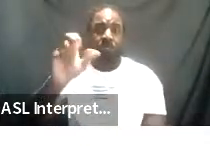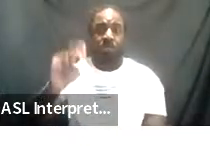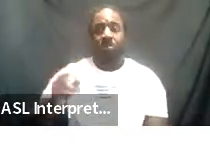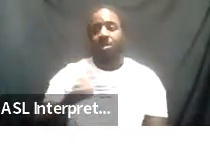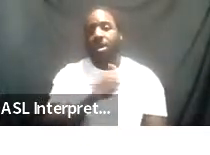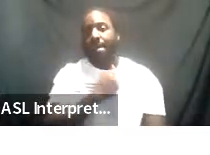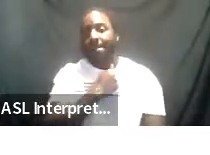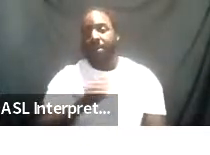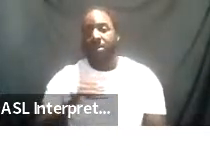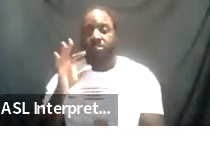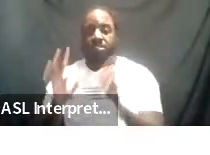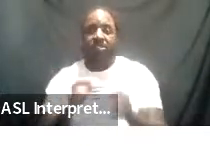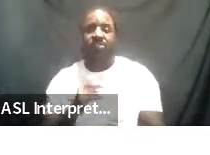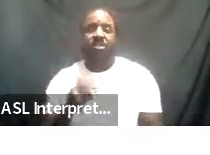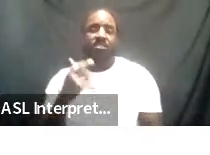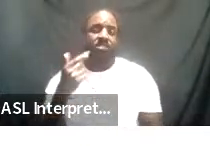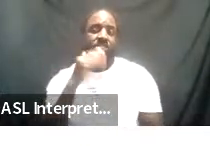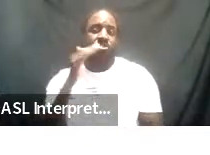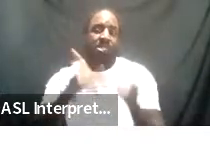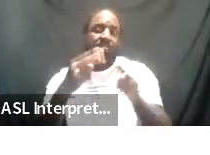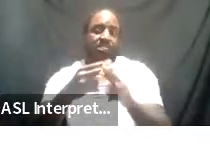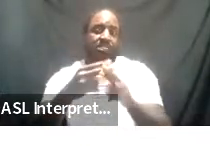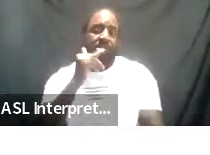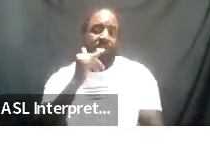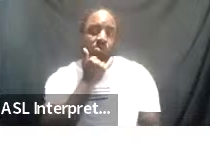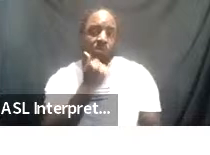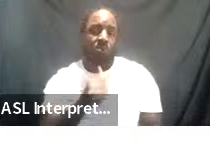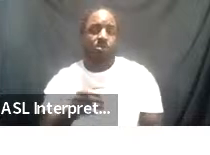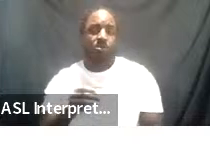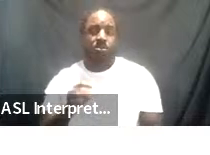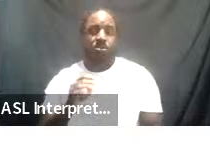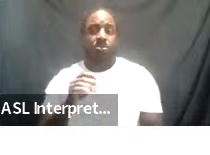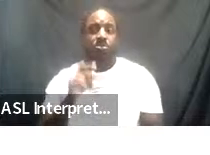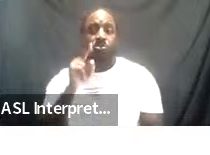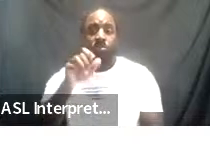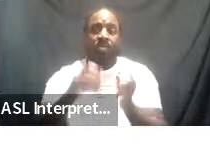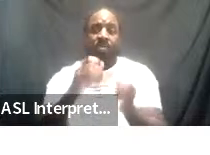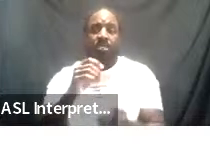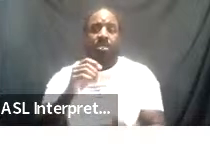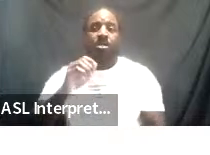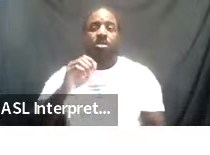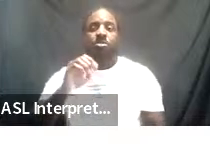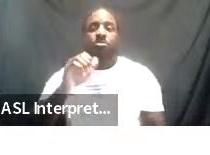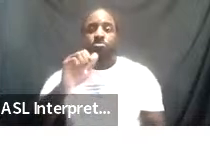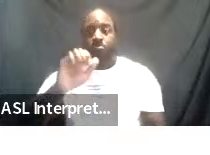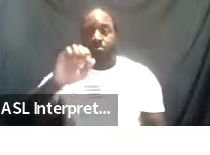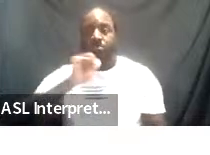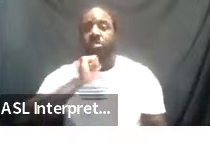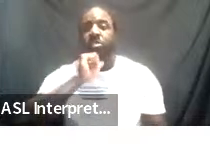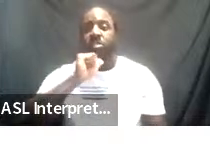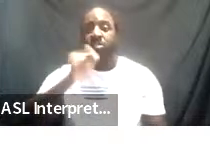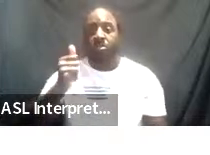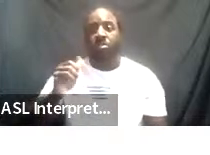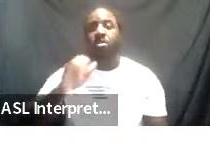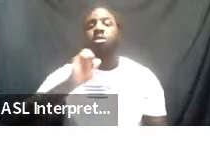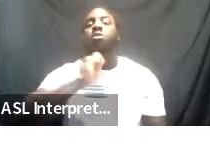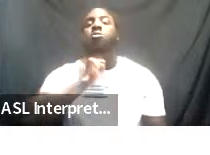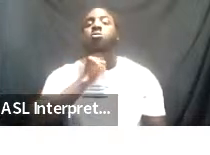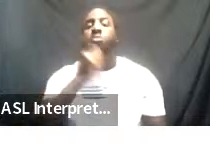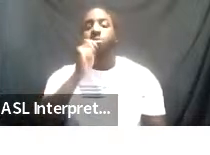I pronounced your last name wrong. You can unmute yourself and ask your question.